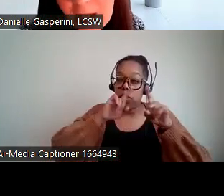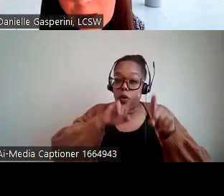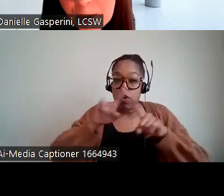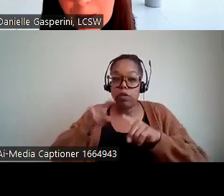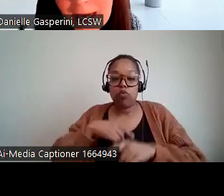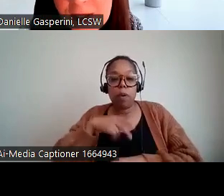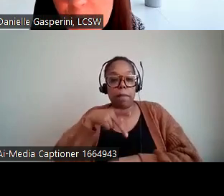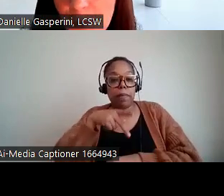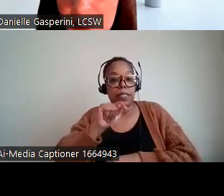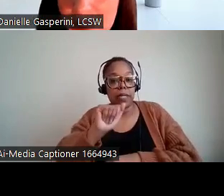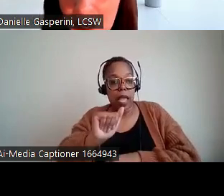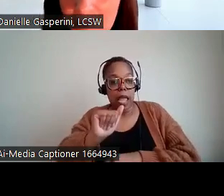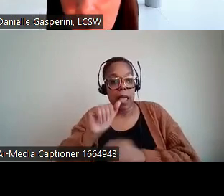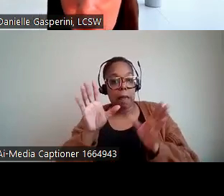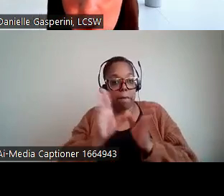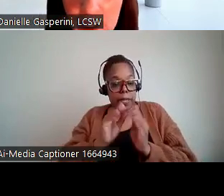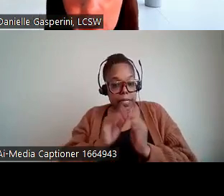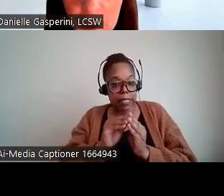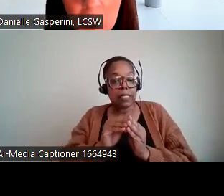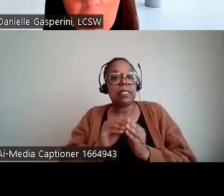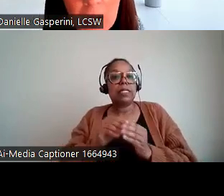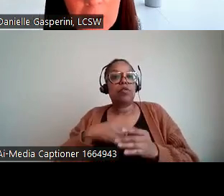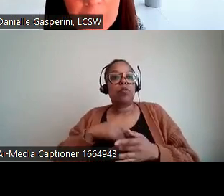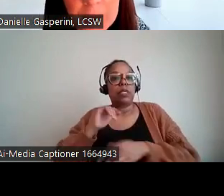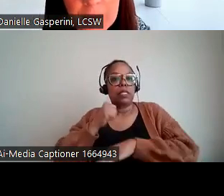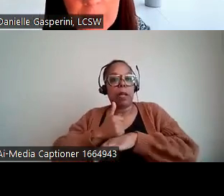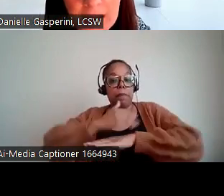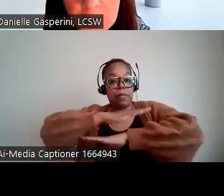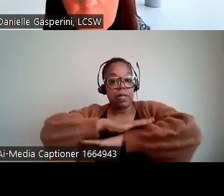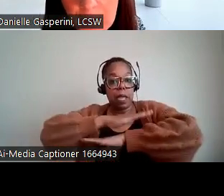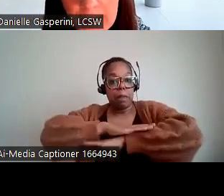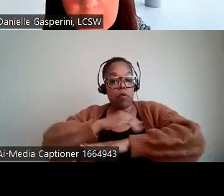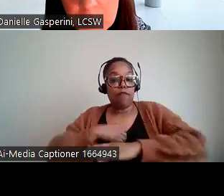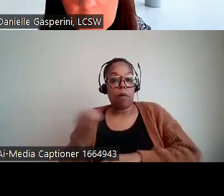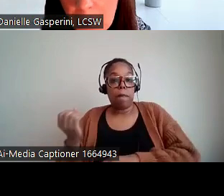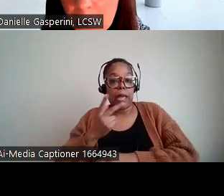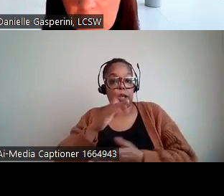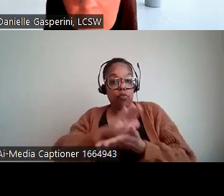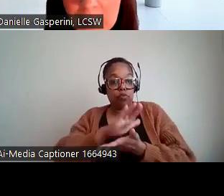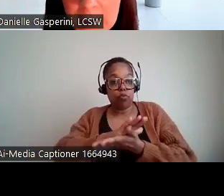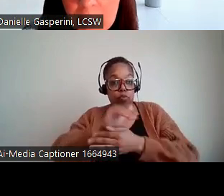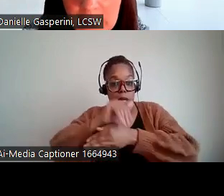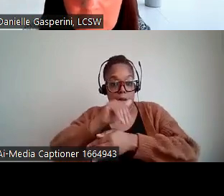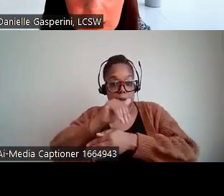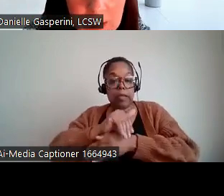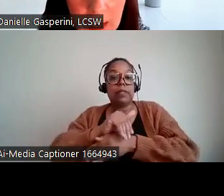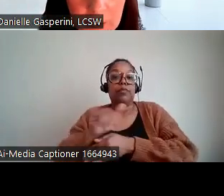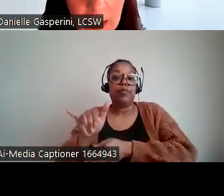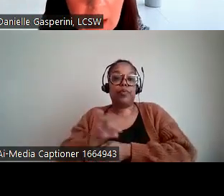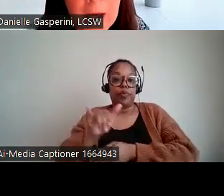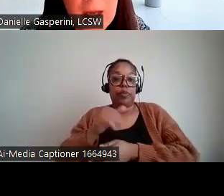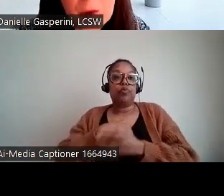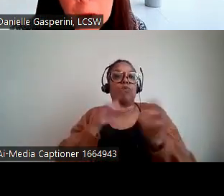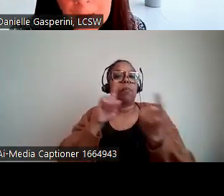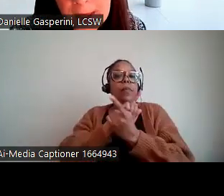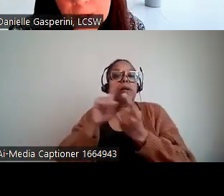up a table during back to school nights and have information. That's a great way to sort of partner with the communities and meet the parents out